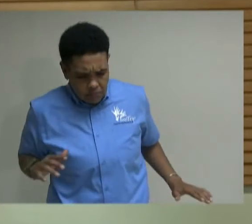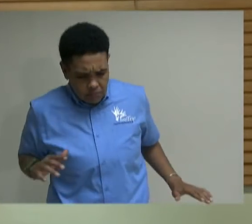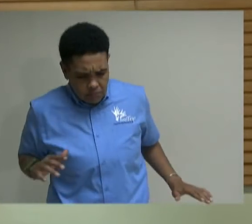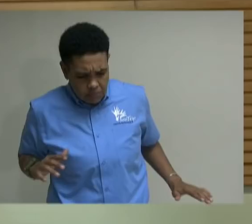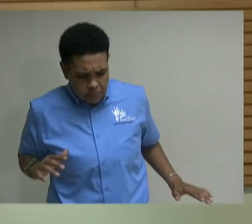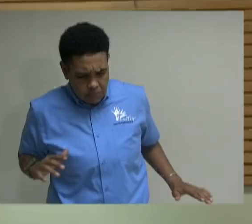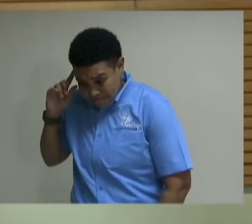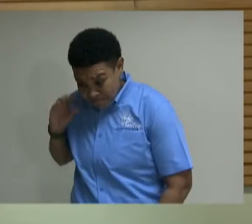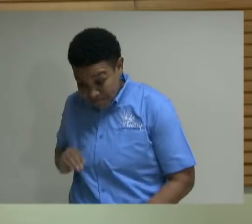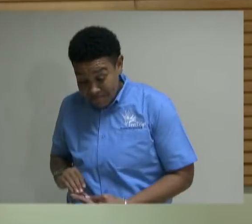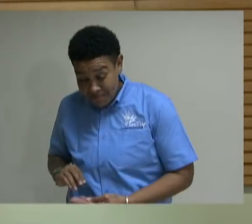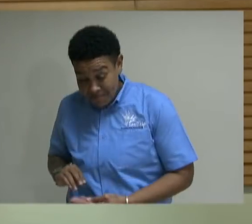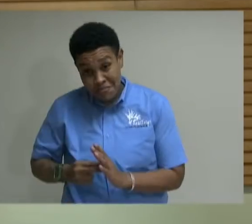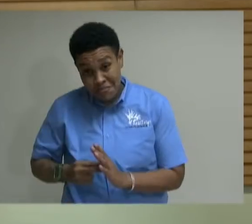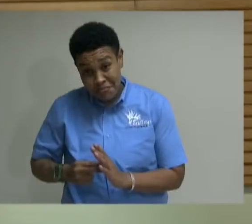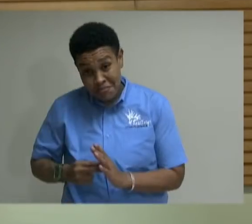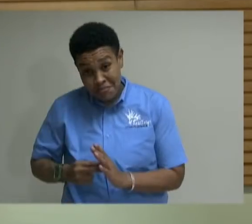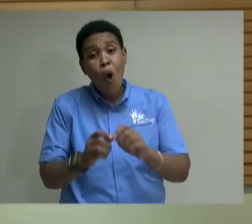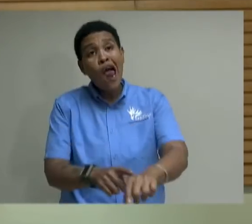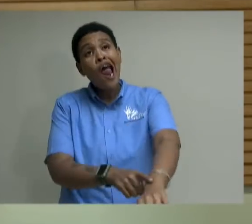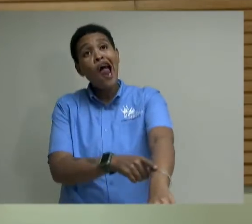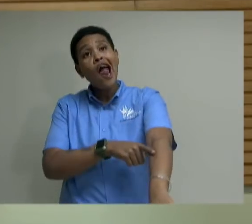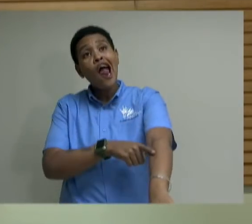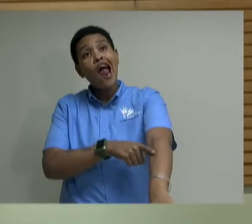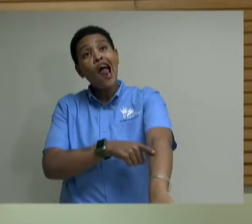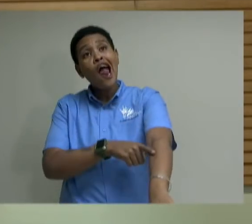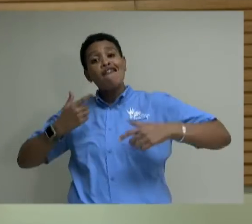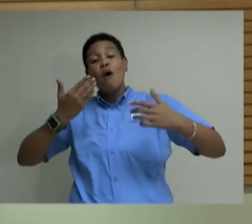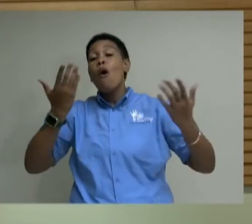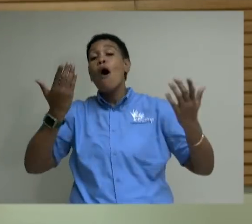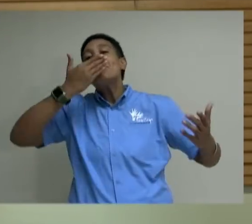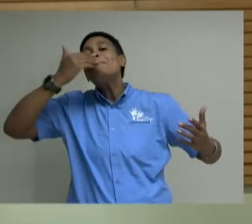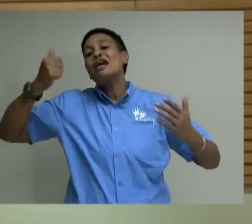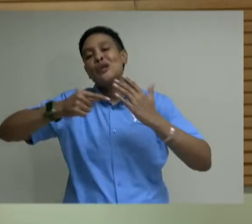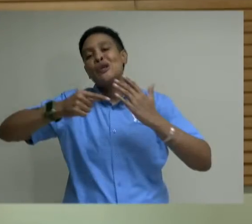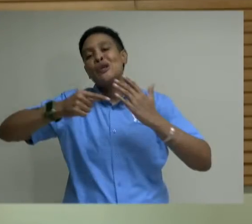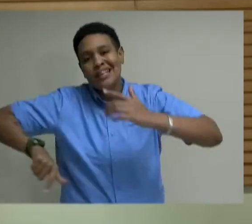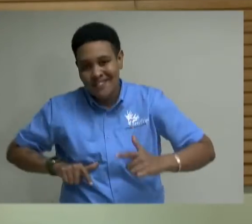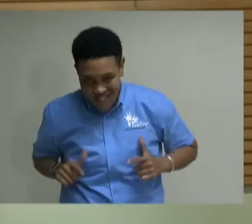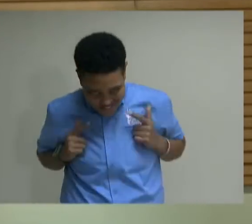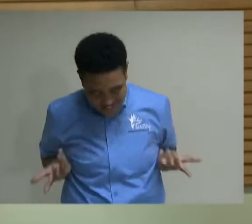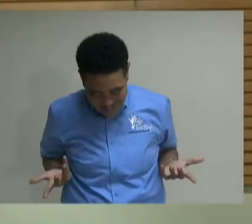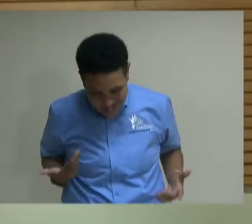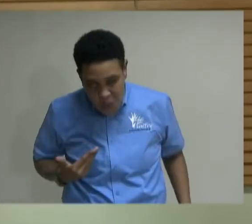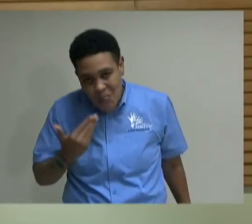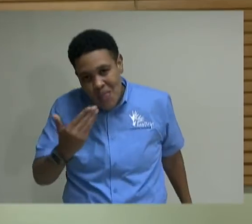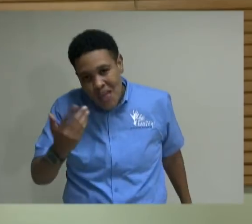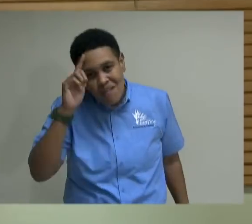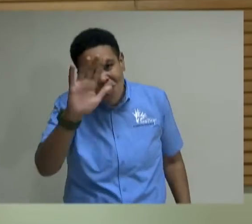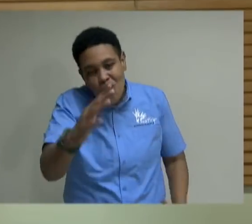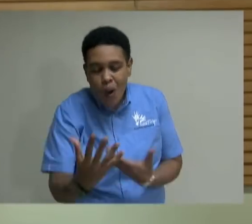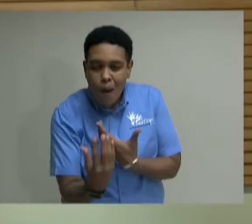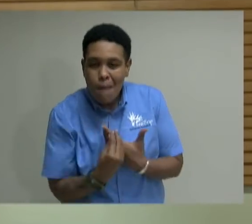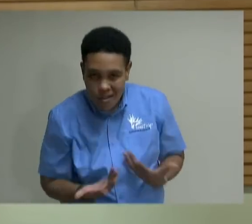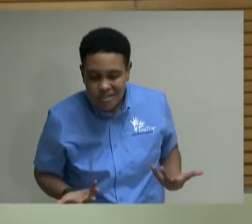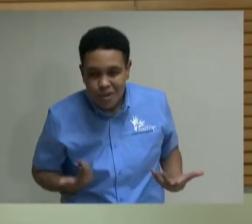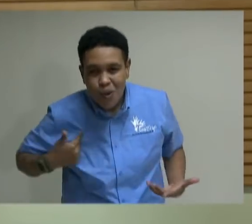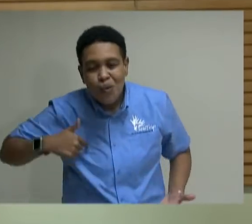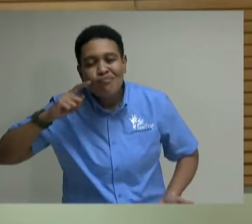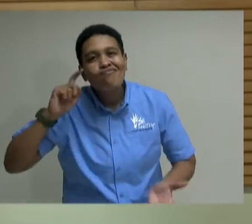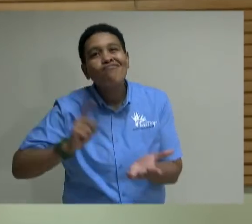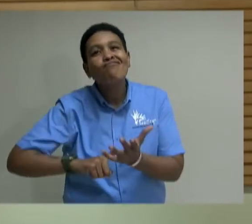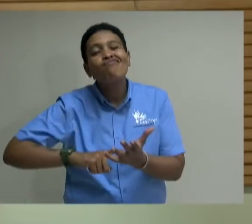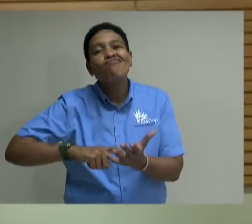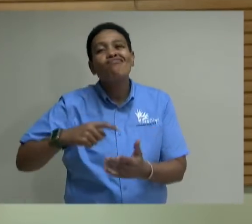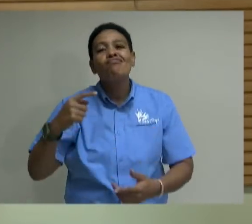time could mean longevity and even better quality of life. So I thank you again for your participation, and we recognize